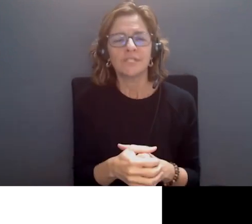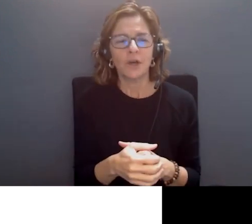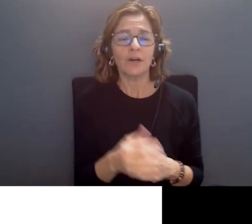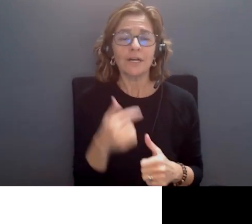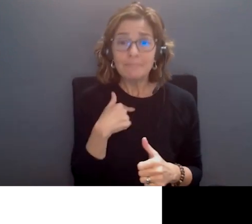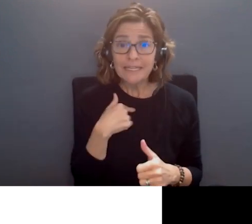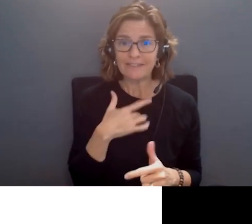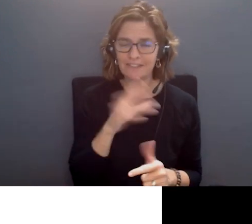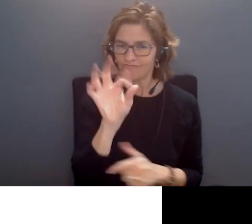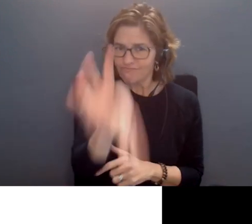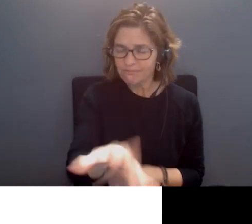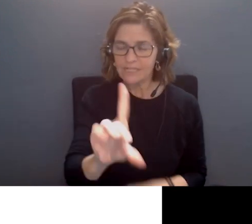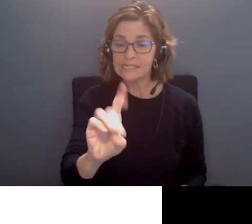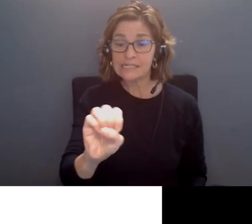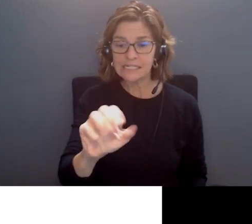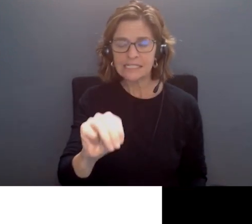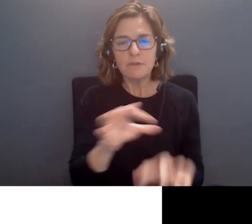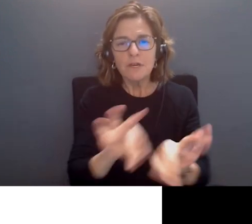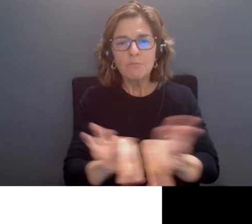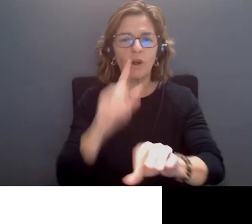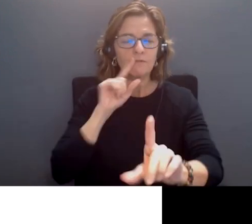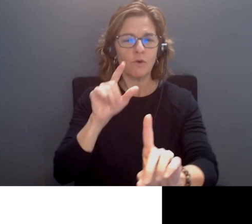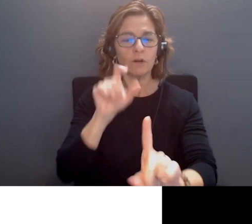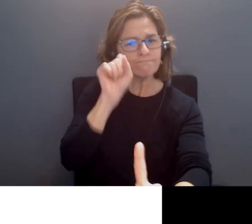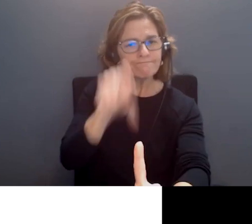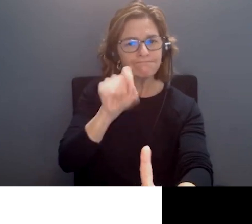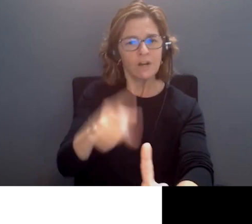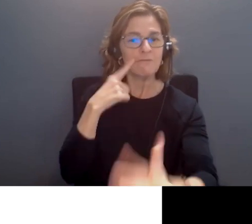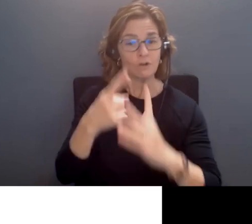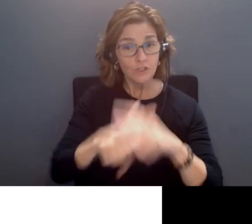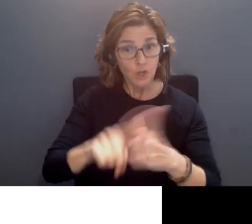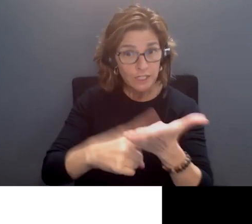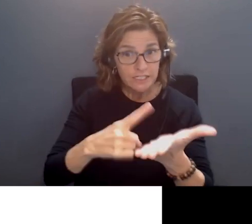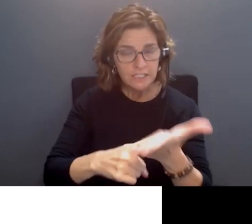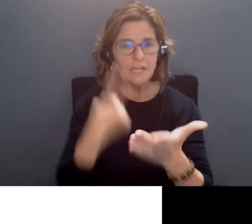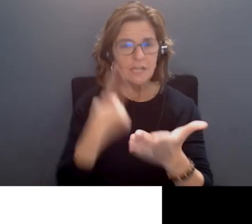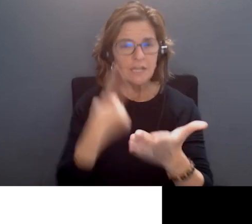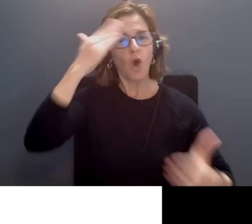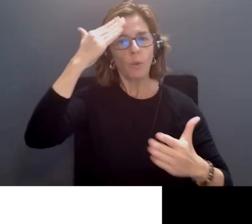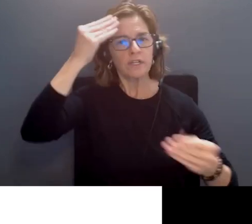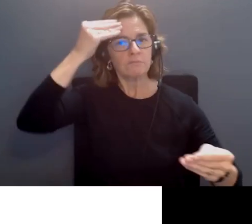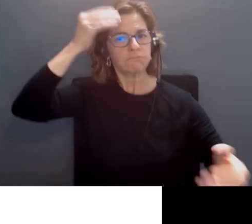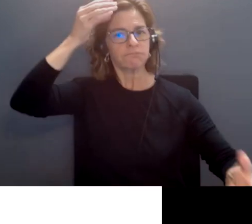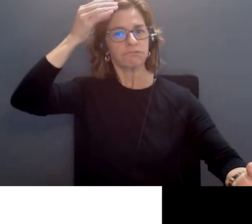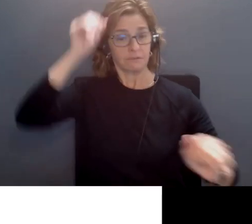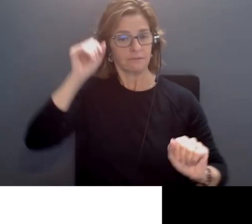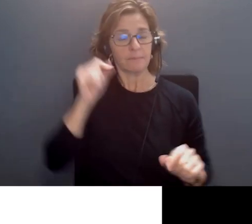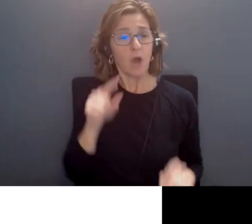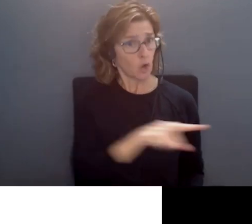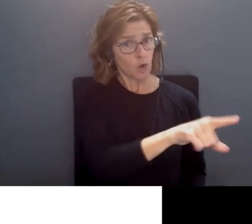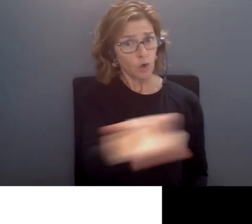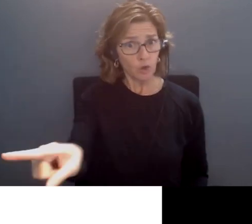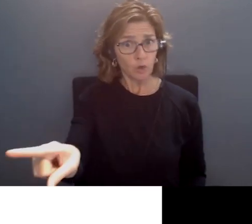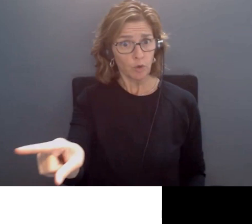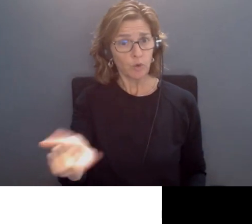conversation and awareness. But how can you, as a practitioner, keep that momentum you've built in October going